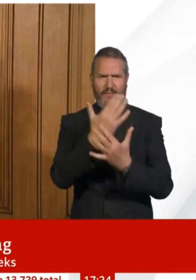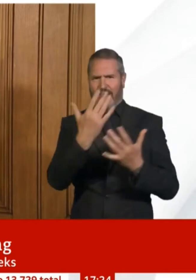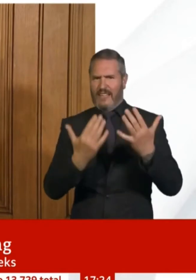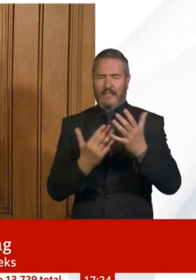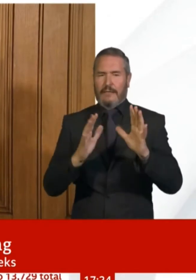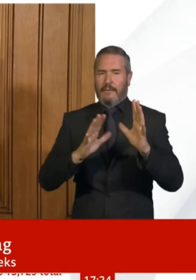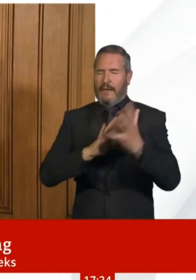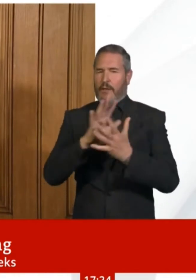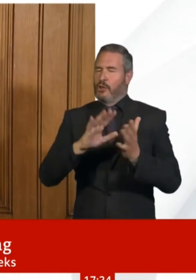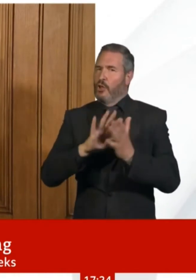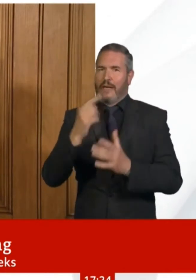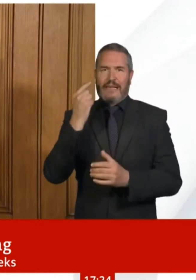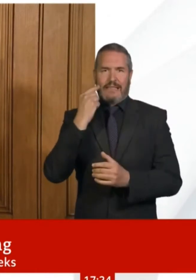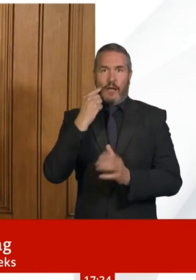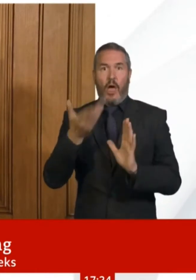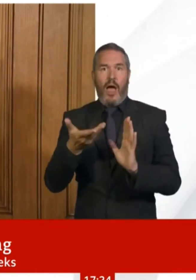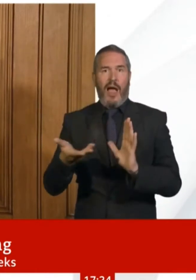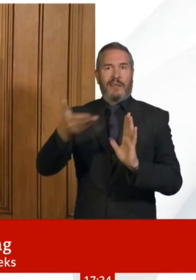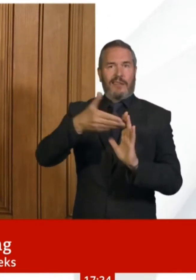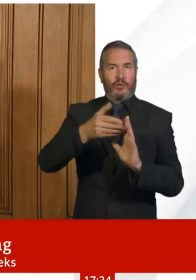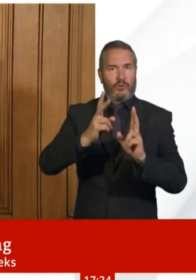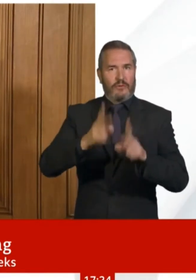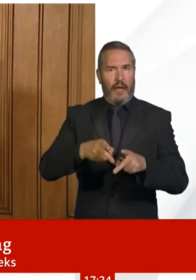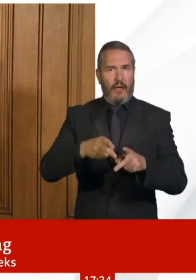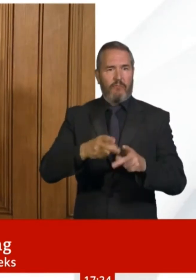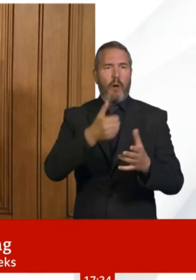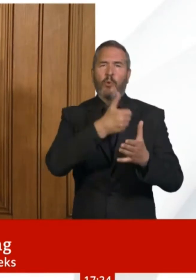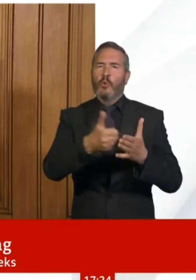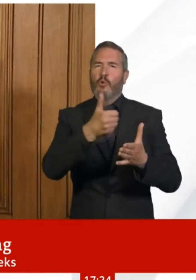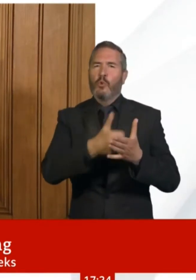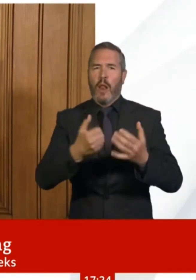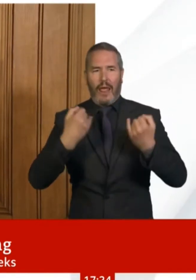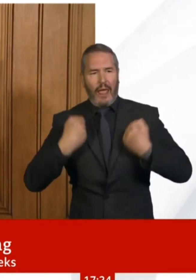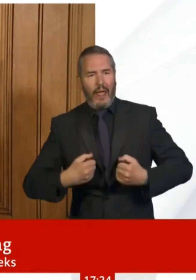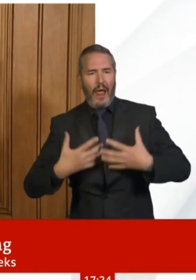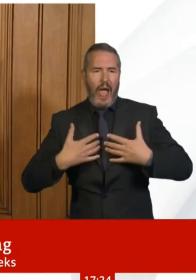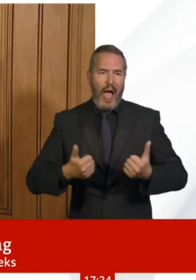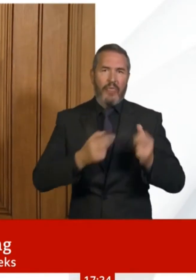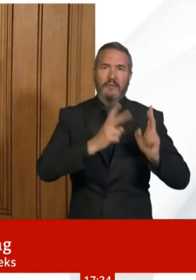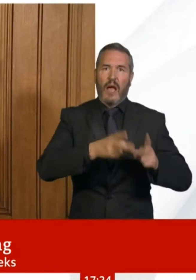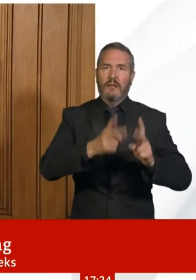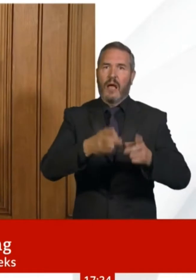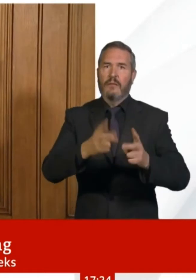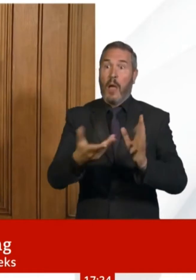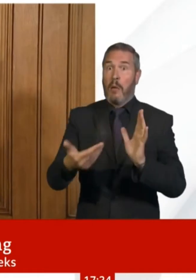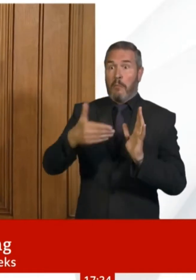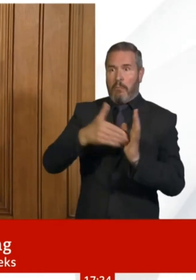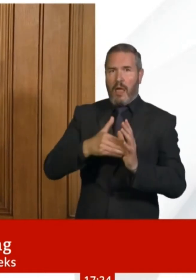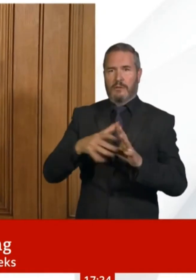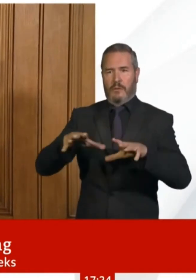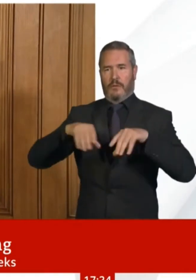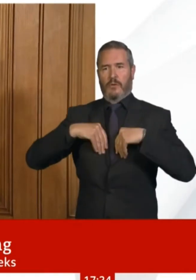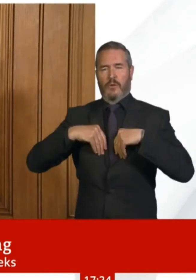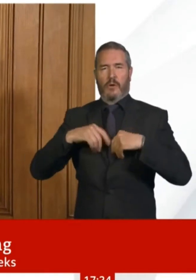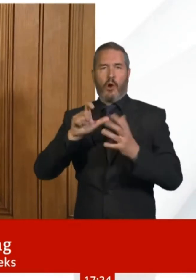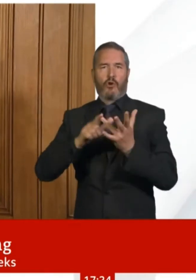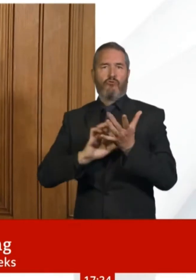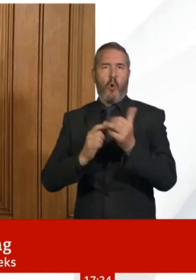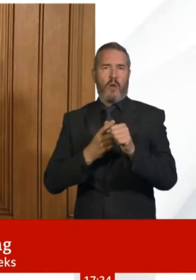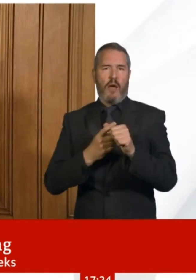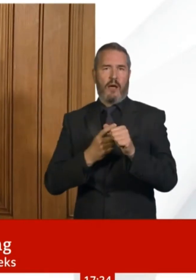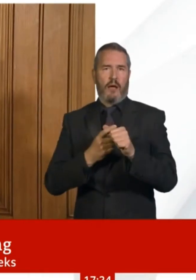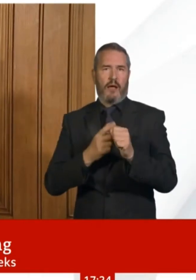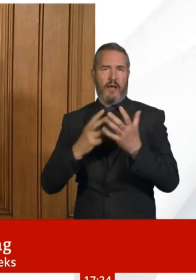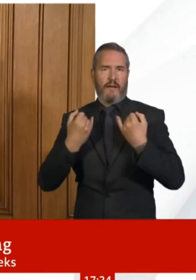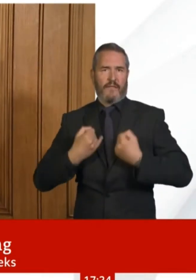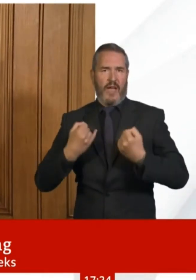some additional deaths on top of the ones that you would expect for this time of year. So in the last week for which we have data